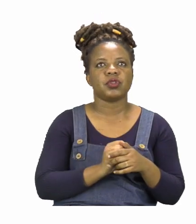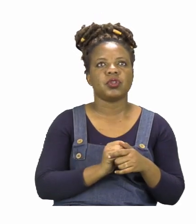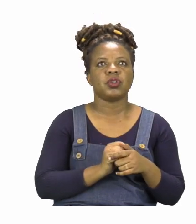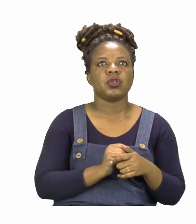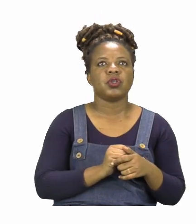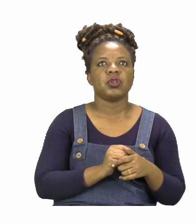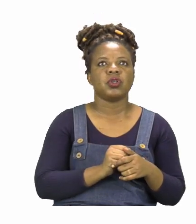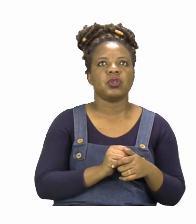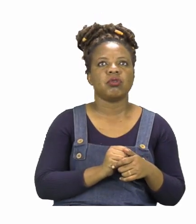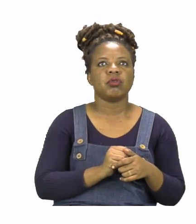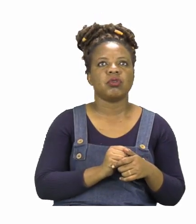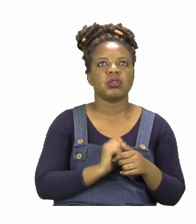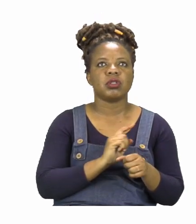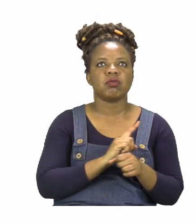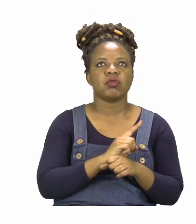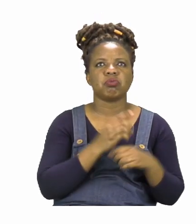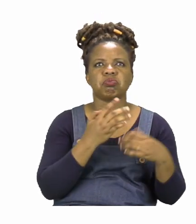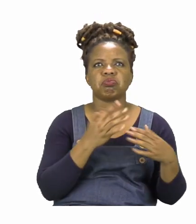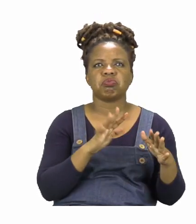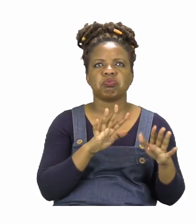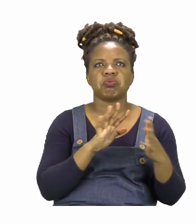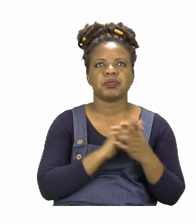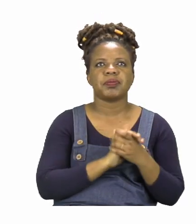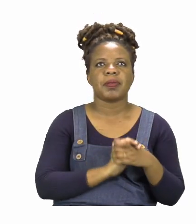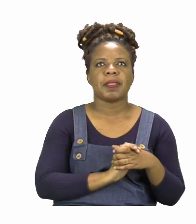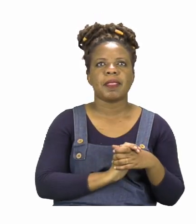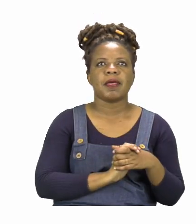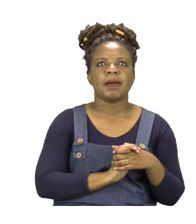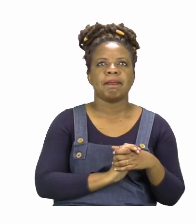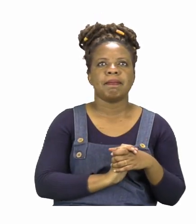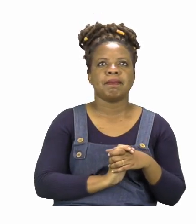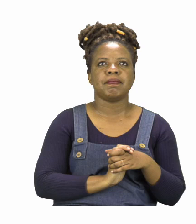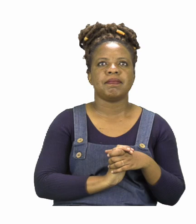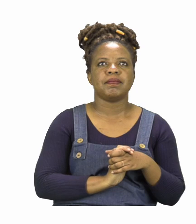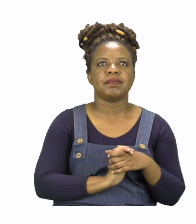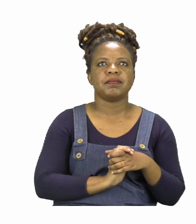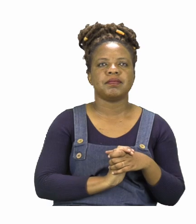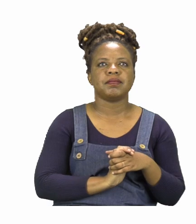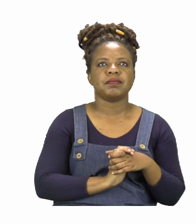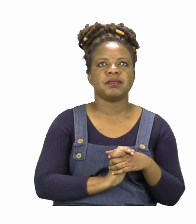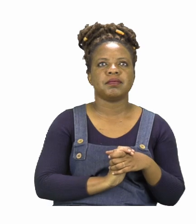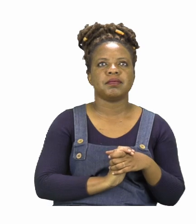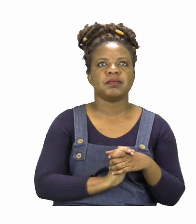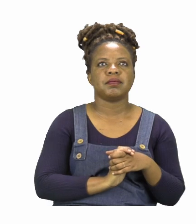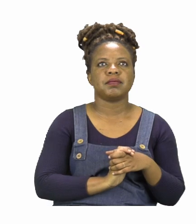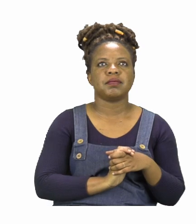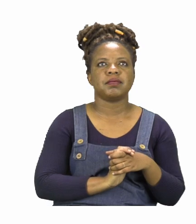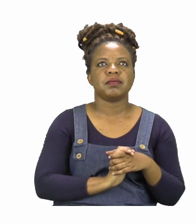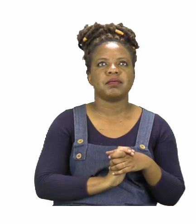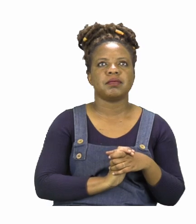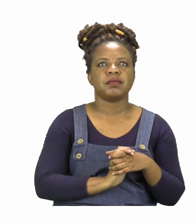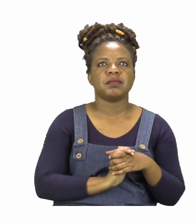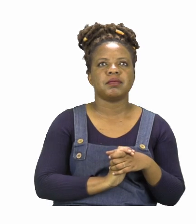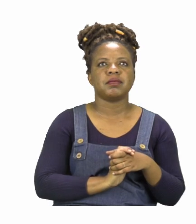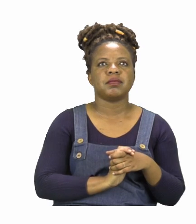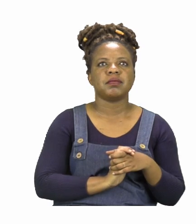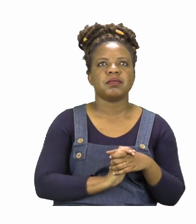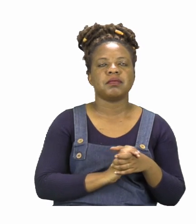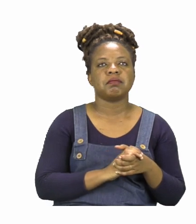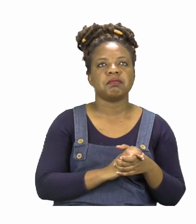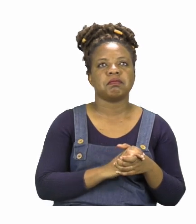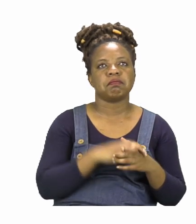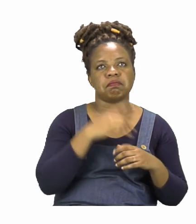done for us, so let us continue from there. It says, let's start from the beginning.